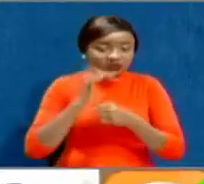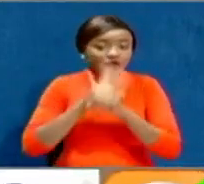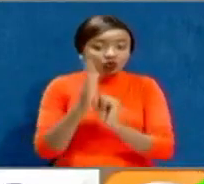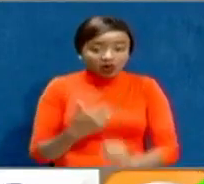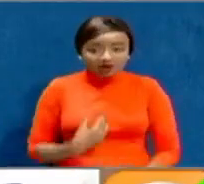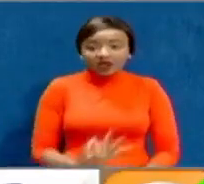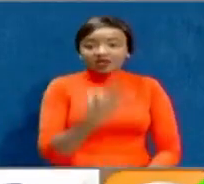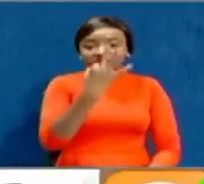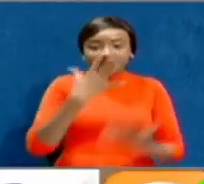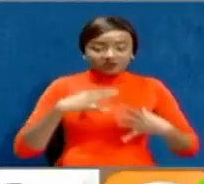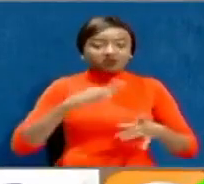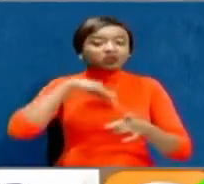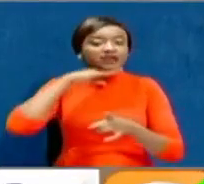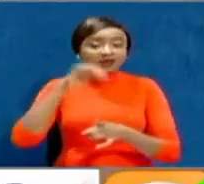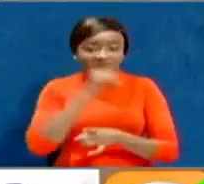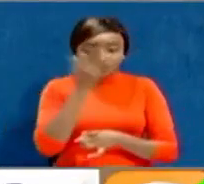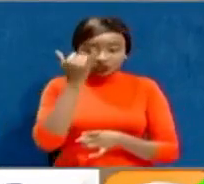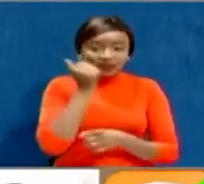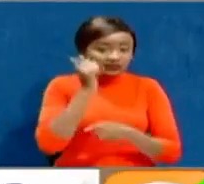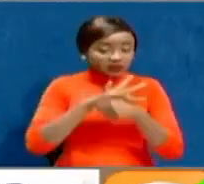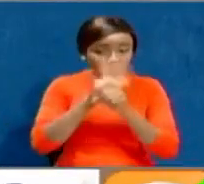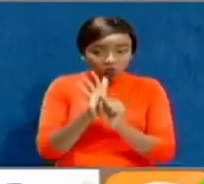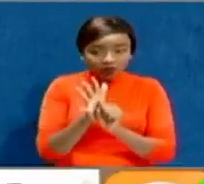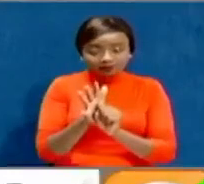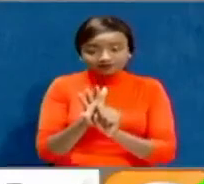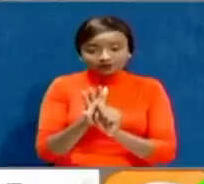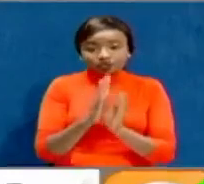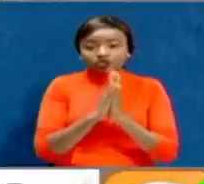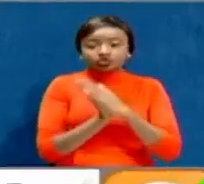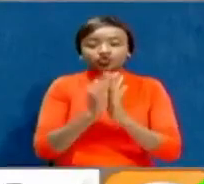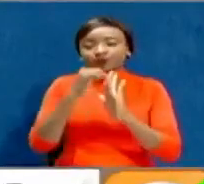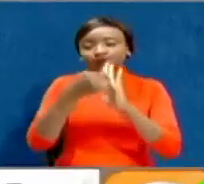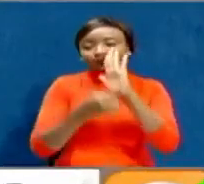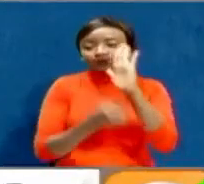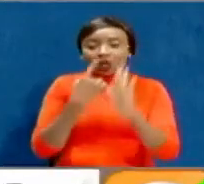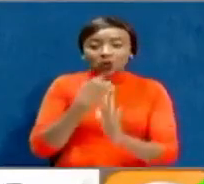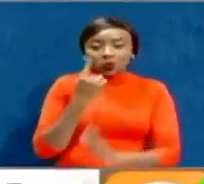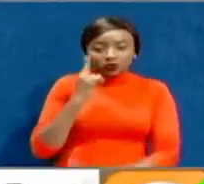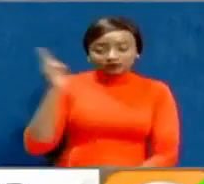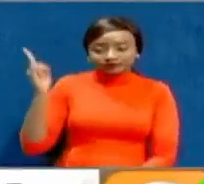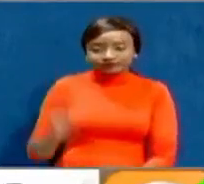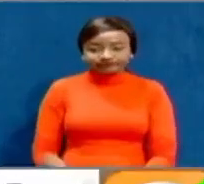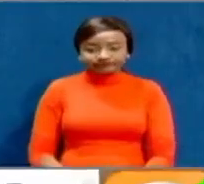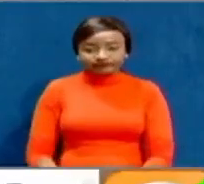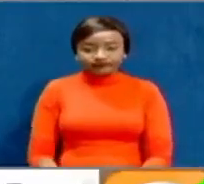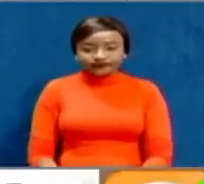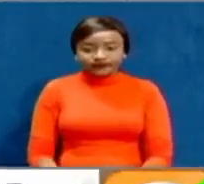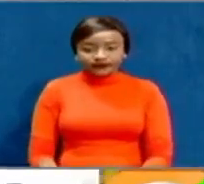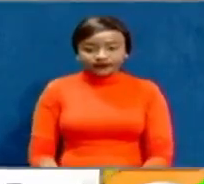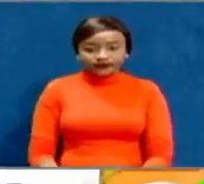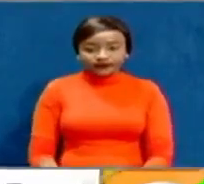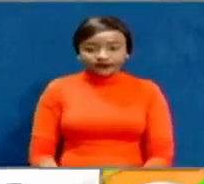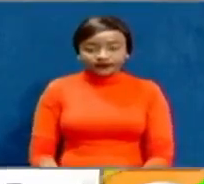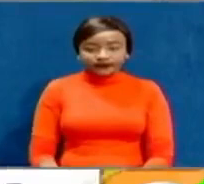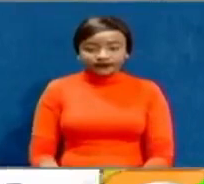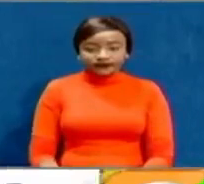today, with 3 COVID-19 fatalities recorded. Here now, details with our very own Elfas Lugad.